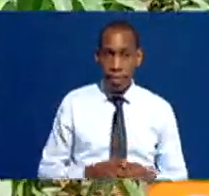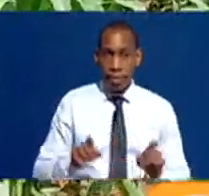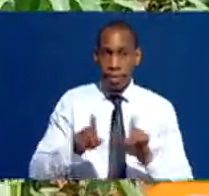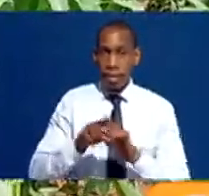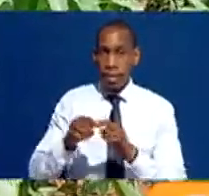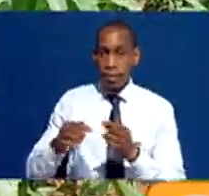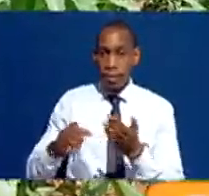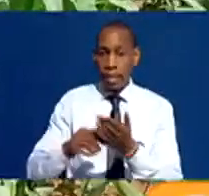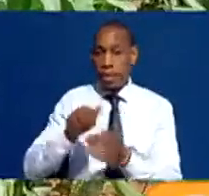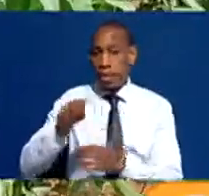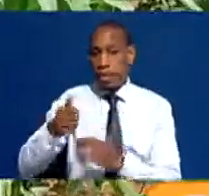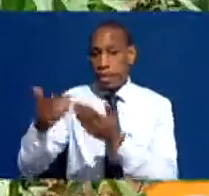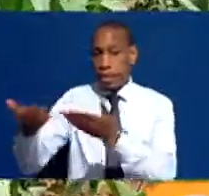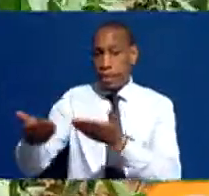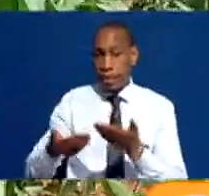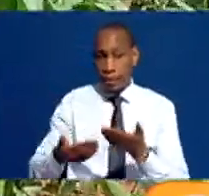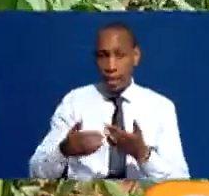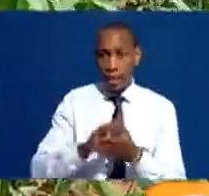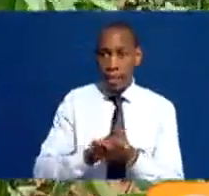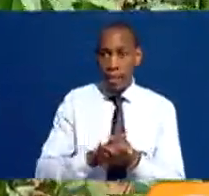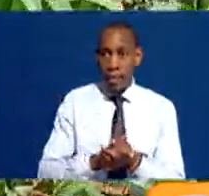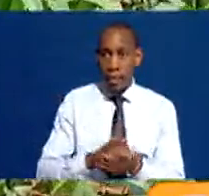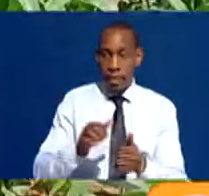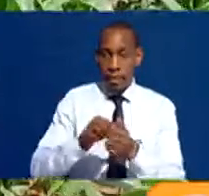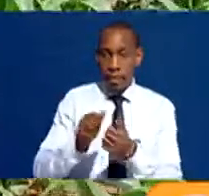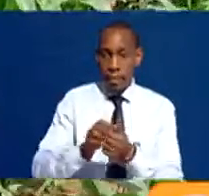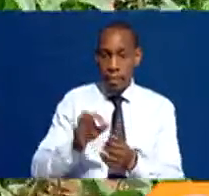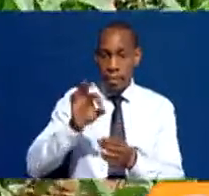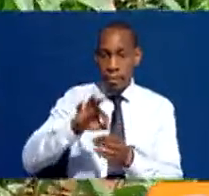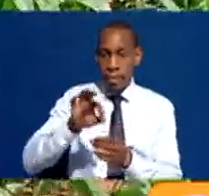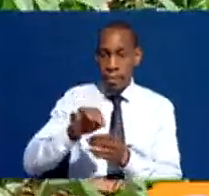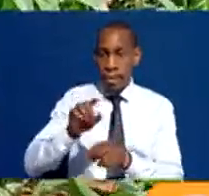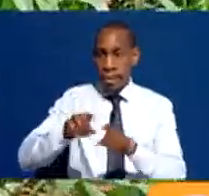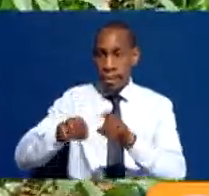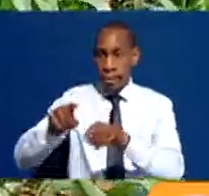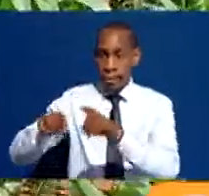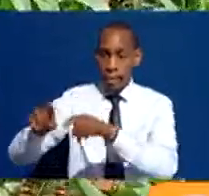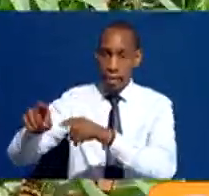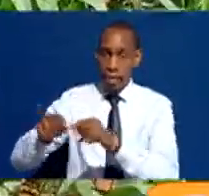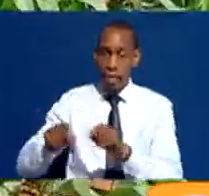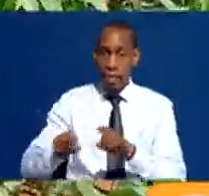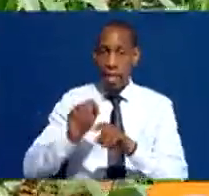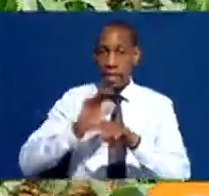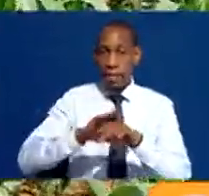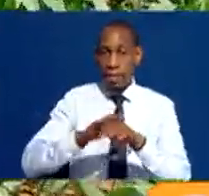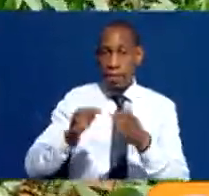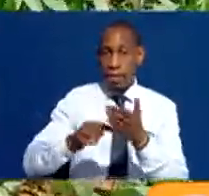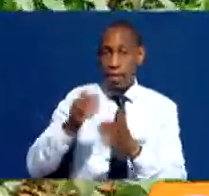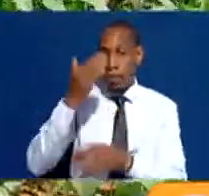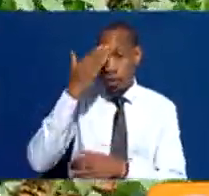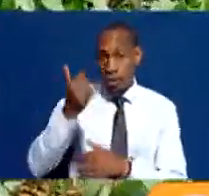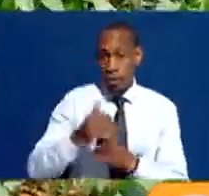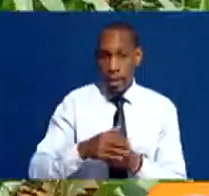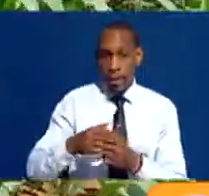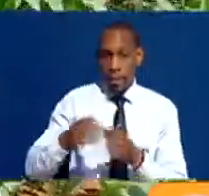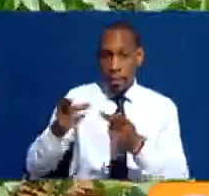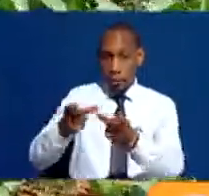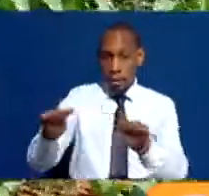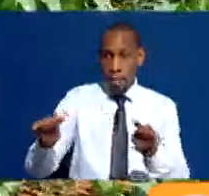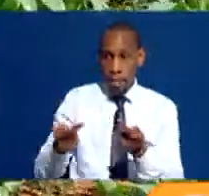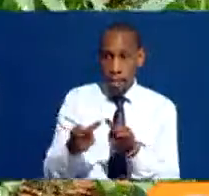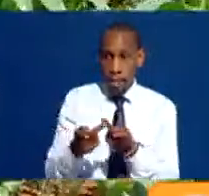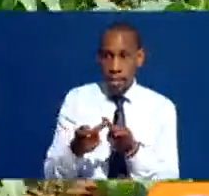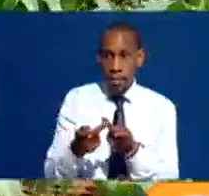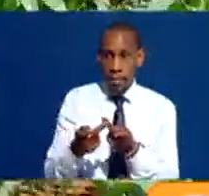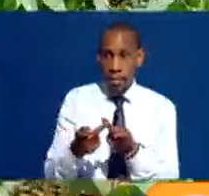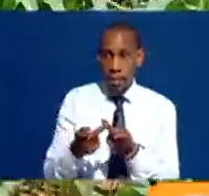brought another technology, which is about maize legume intercropping. That is also a good technology because in places where Desmodium is